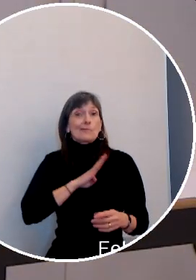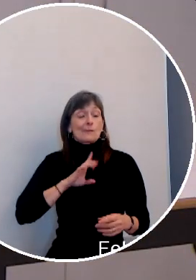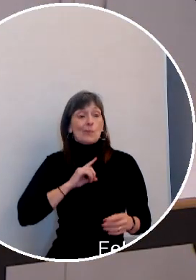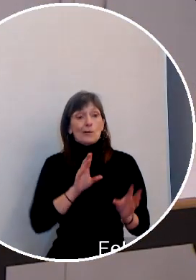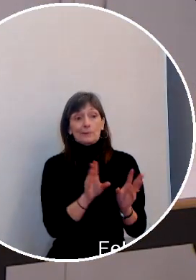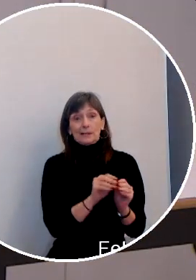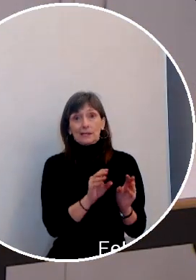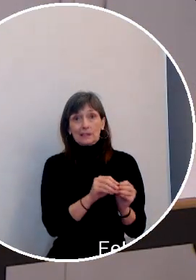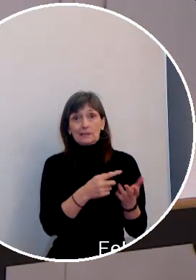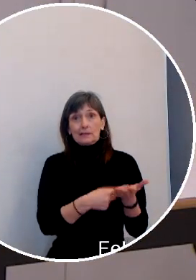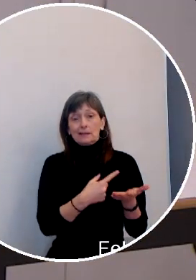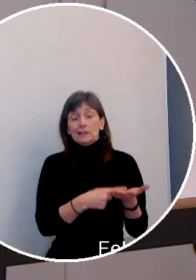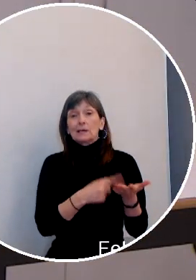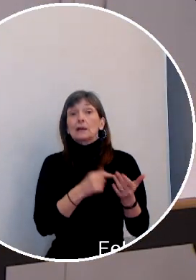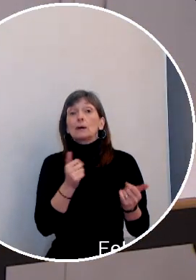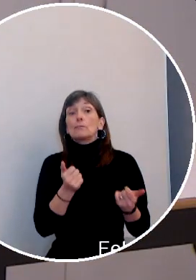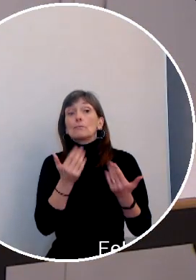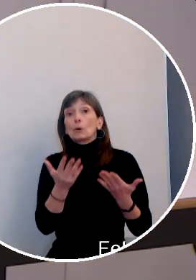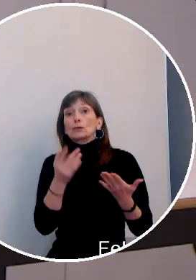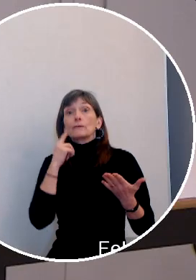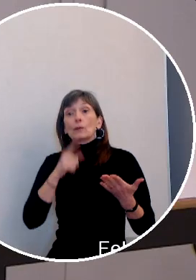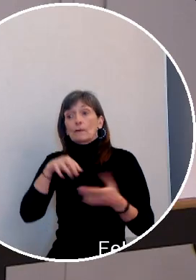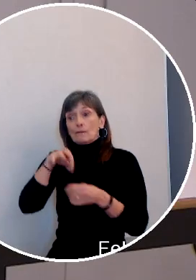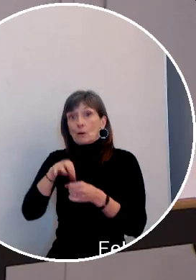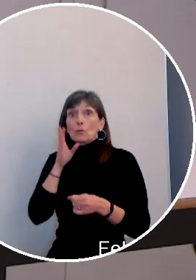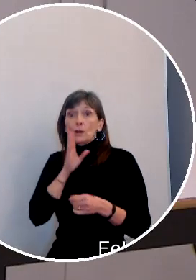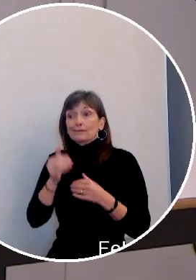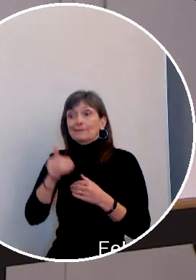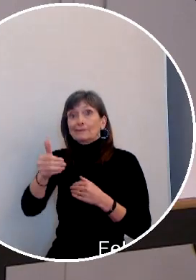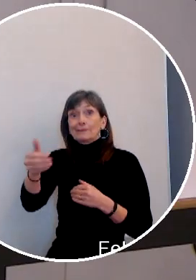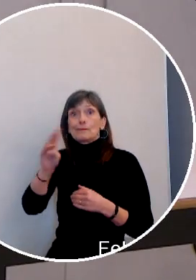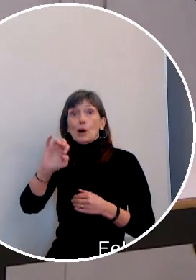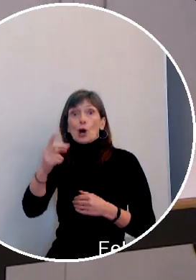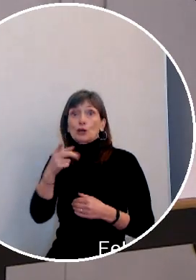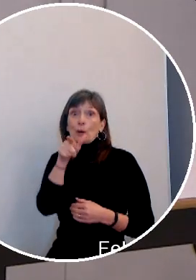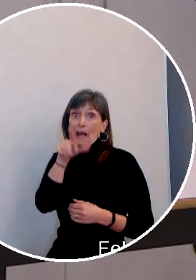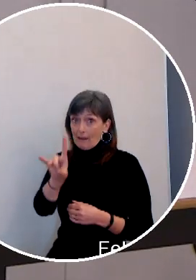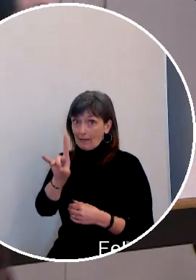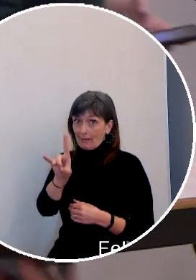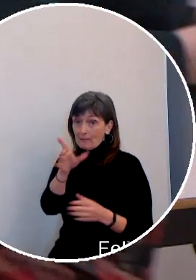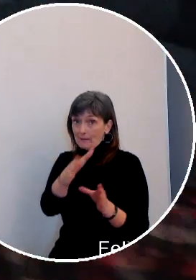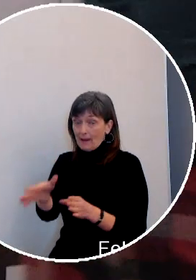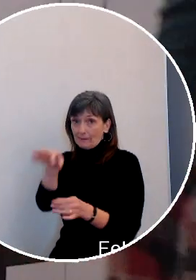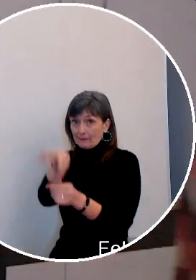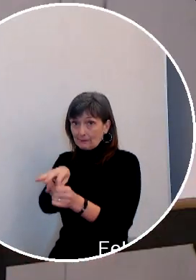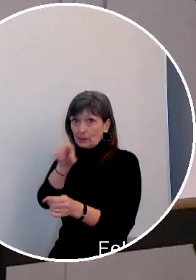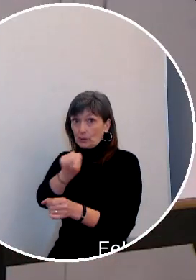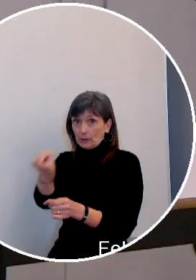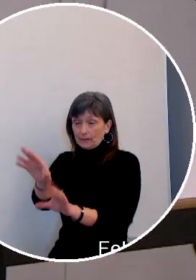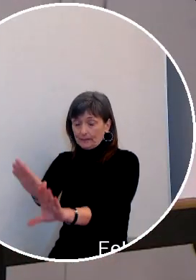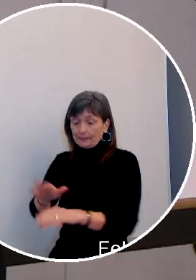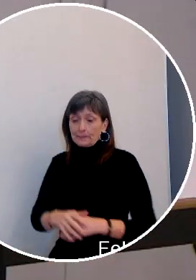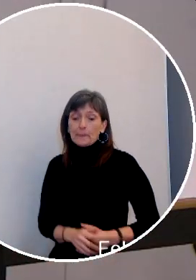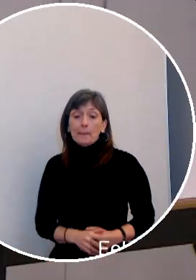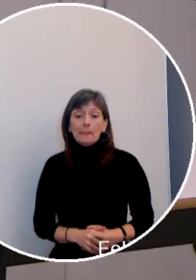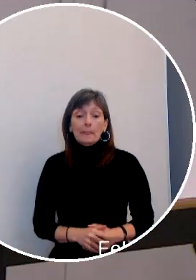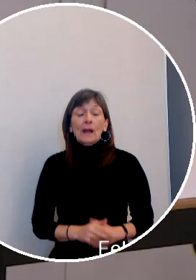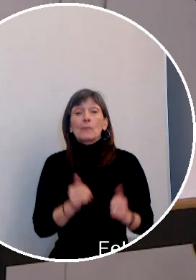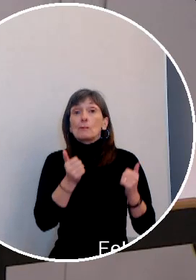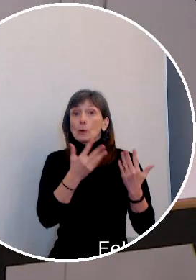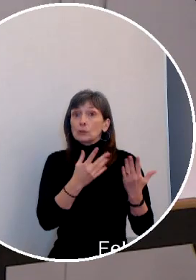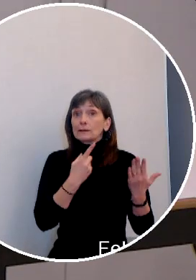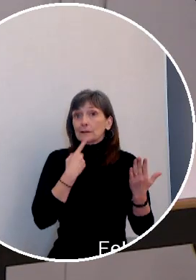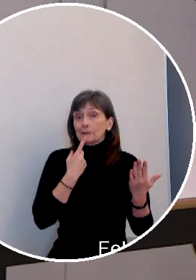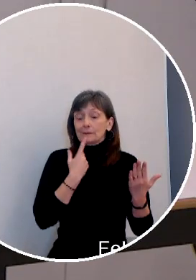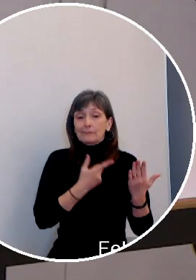notice that the following motion will be voted on at a board meeting of March 28, 2020. The